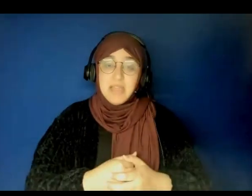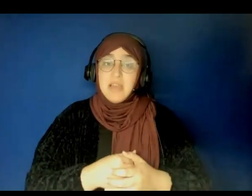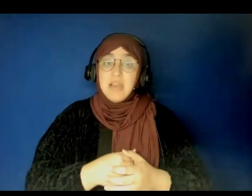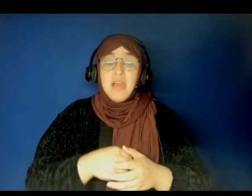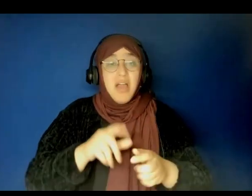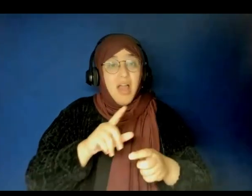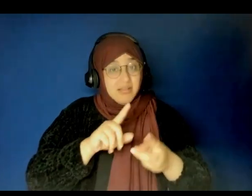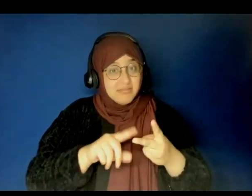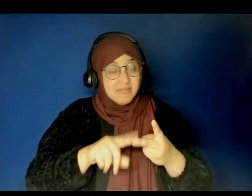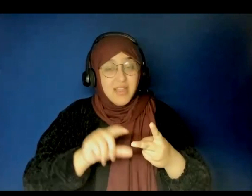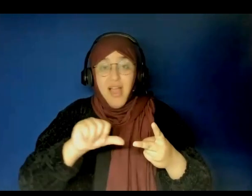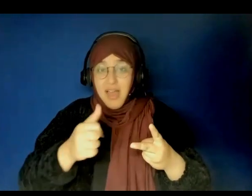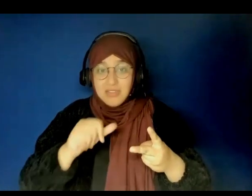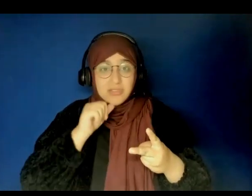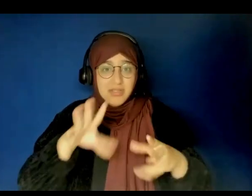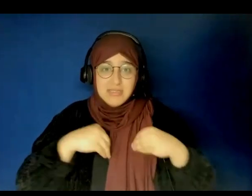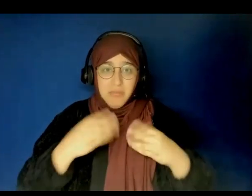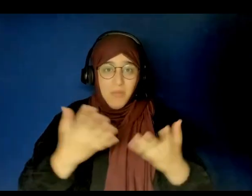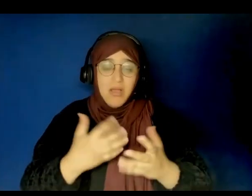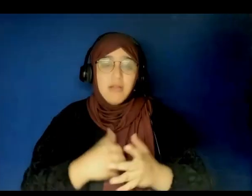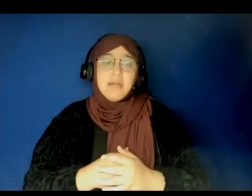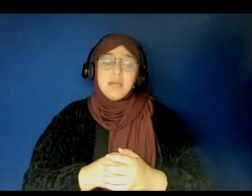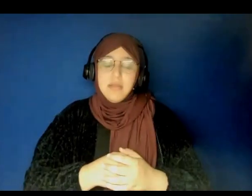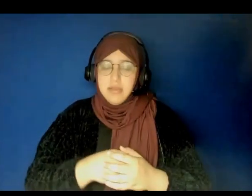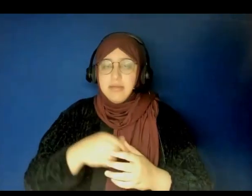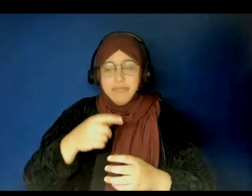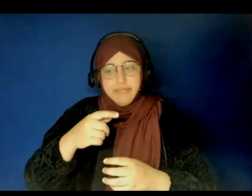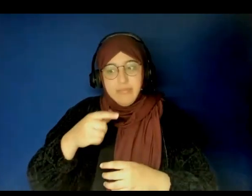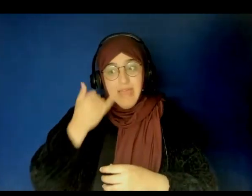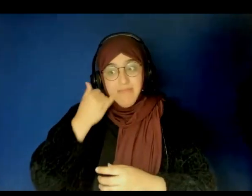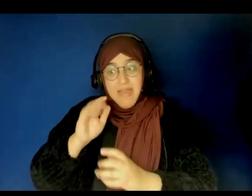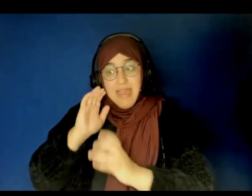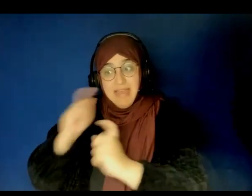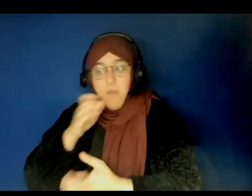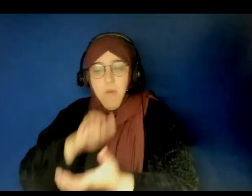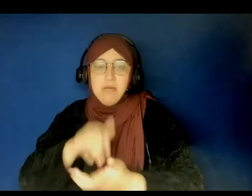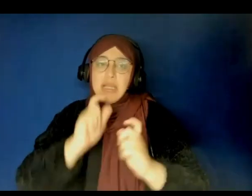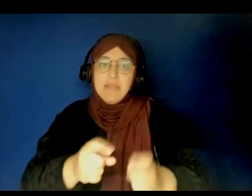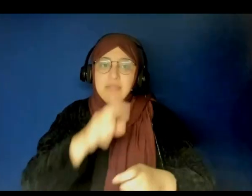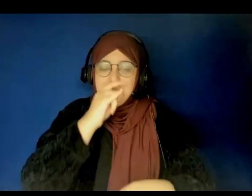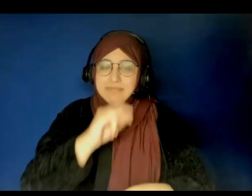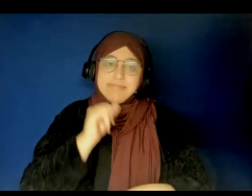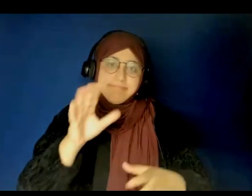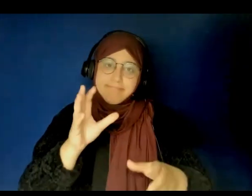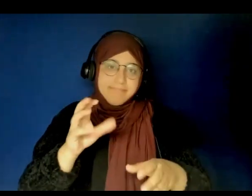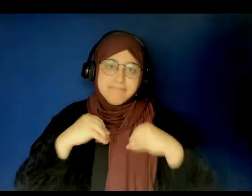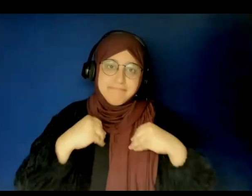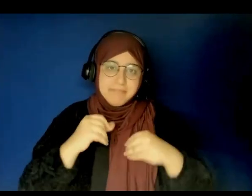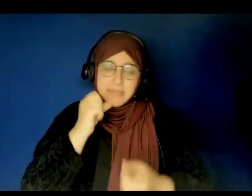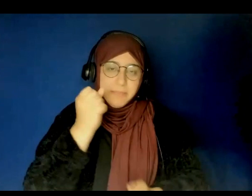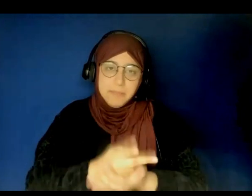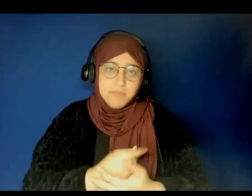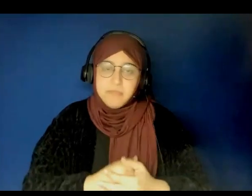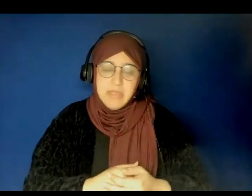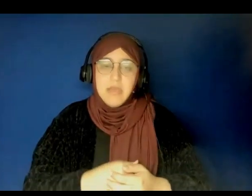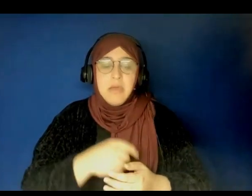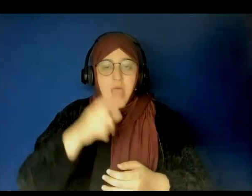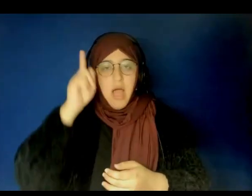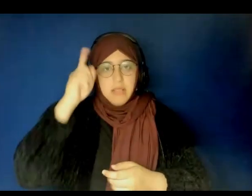kids. That property needs to go to who it was designated to go to by Allah subhanahu.